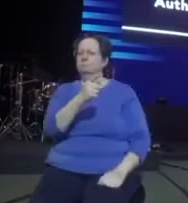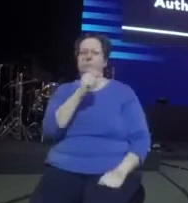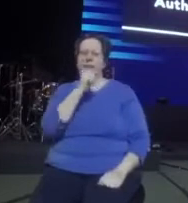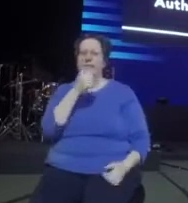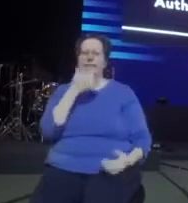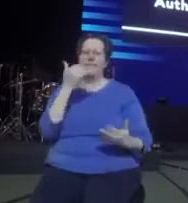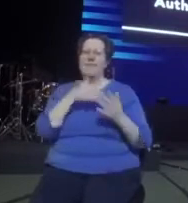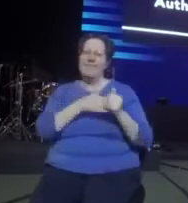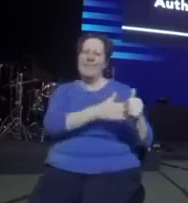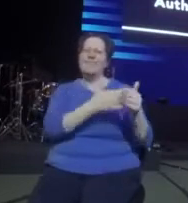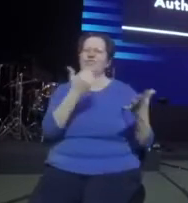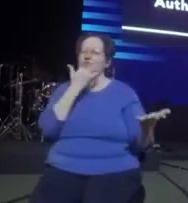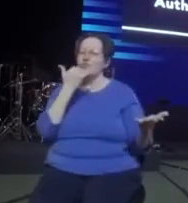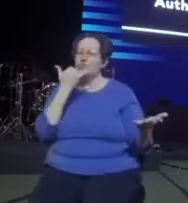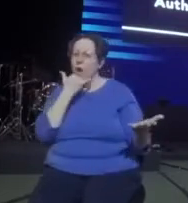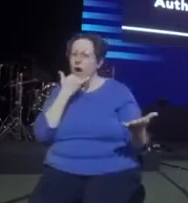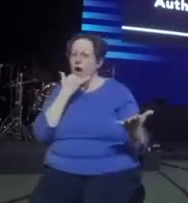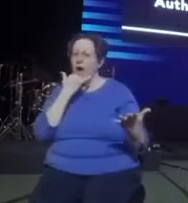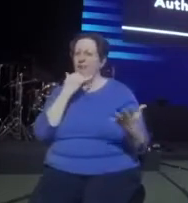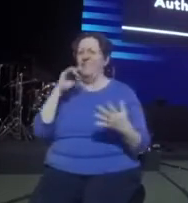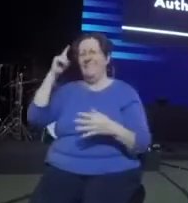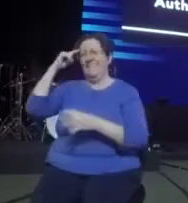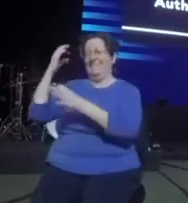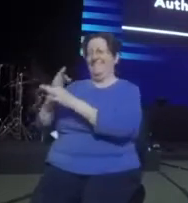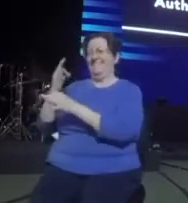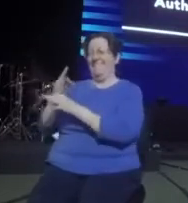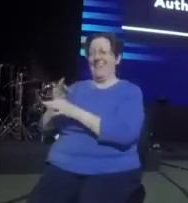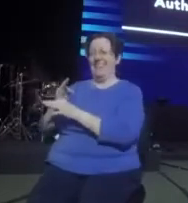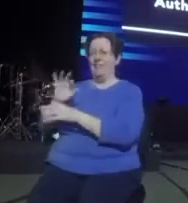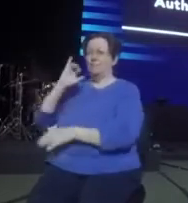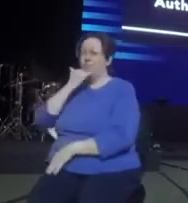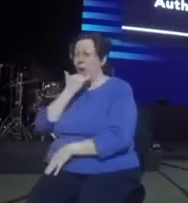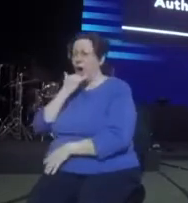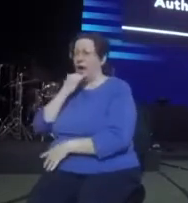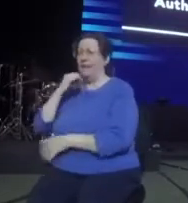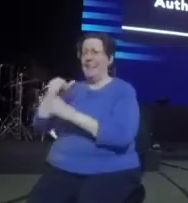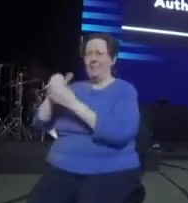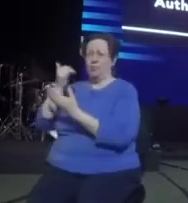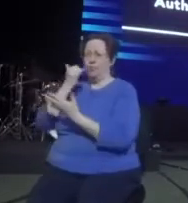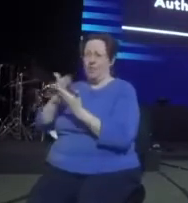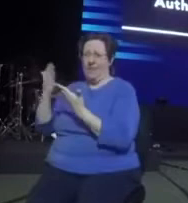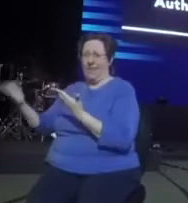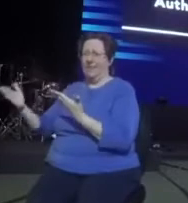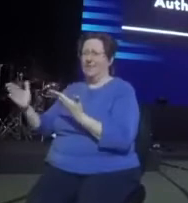faith leads to literally destruction in your life, your family,